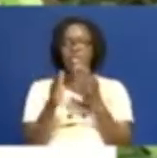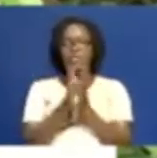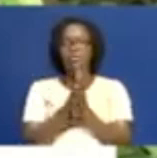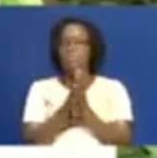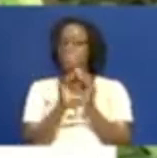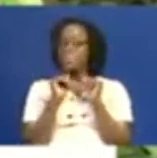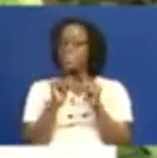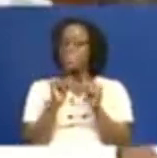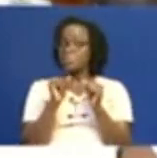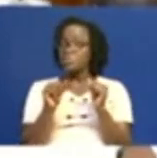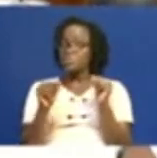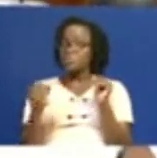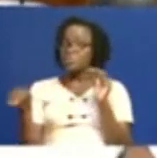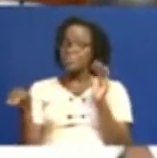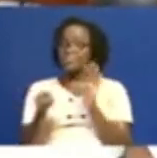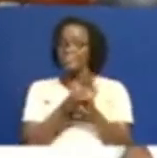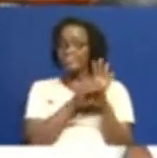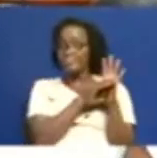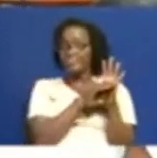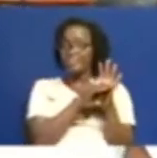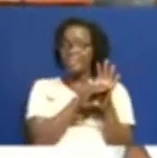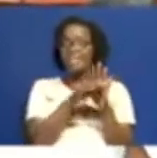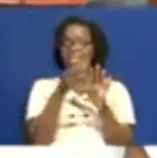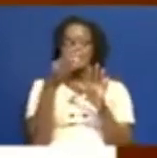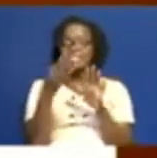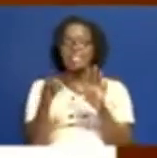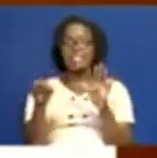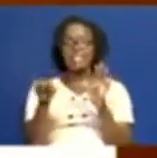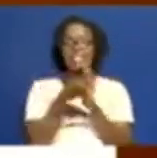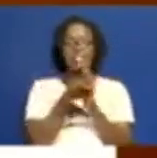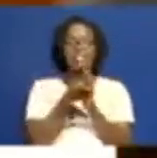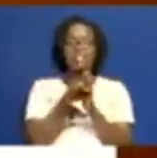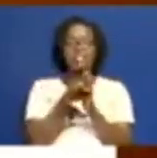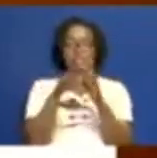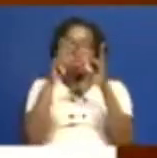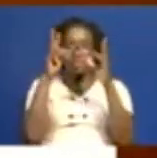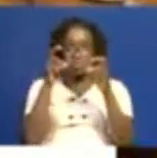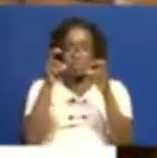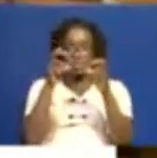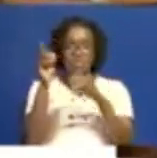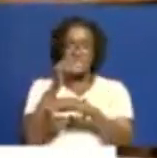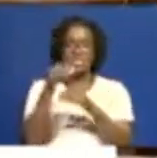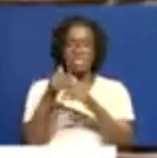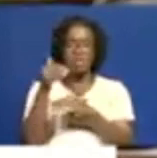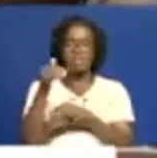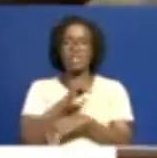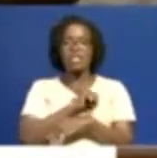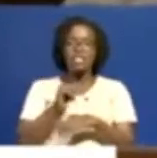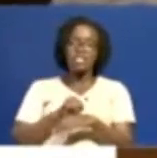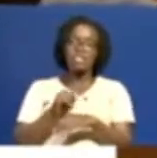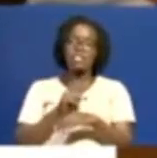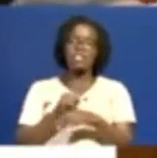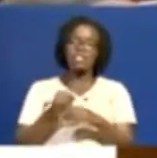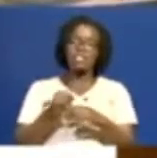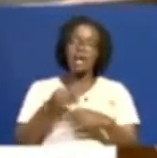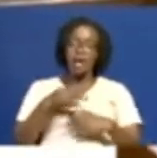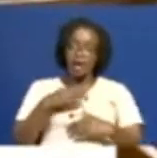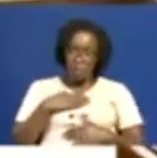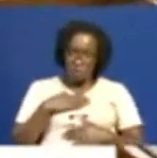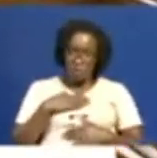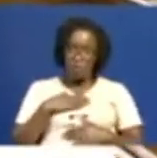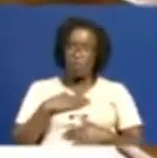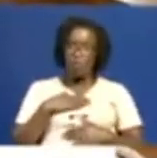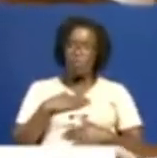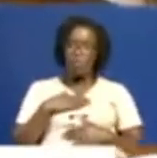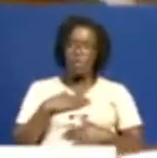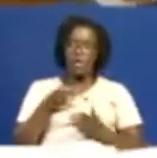at suspension. The third ouster motion aimed at impeaching the governor comes barely days after the Senate gave the governor a lifeline